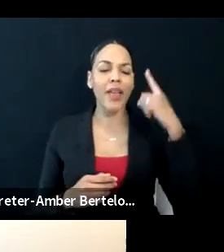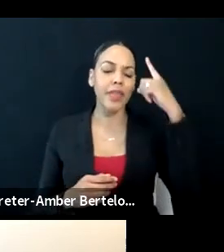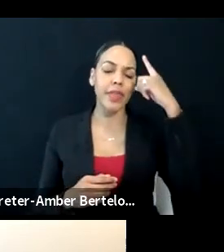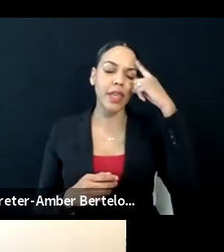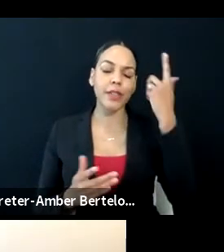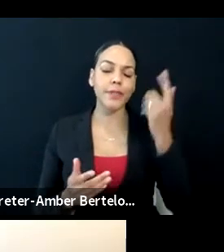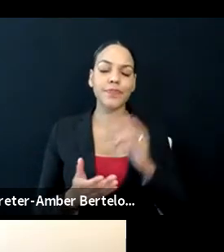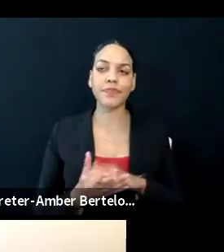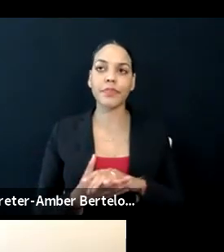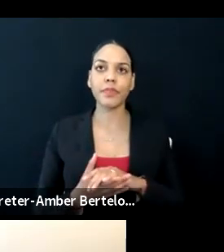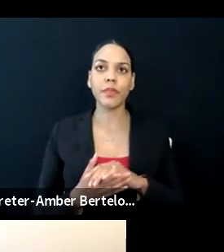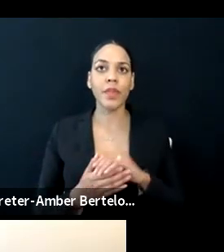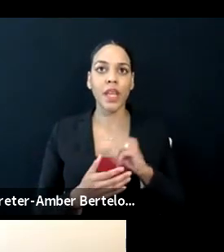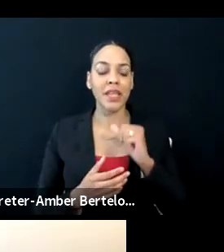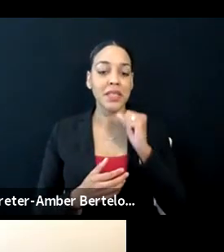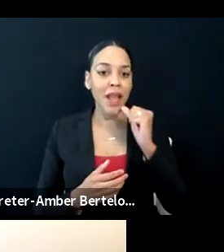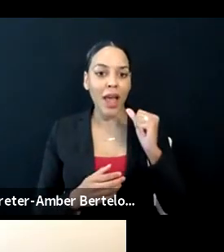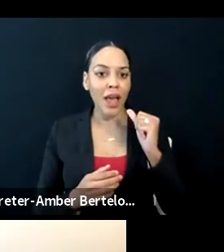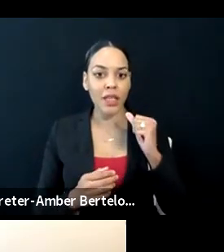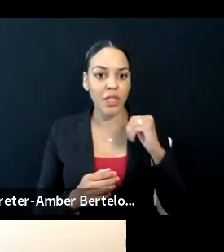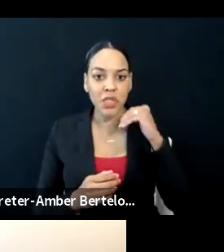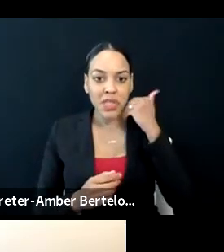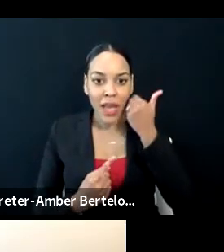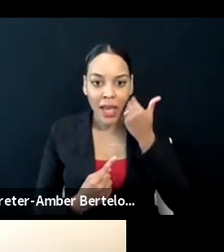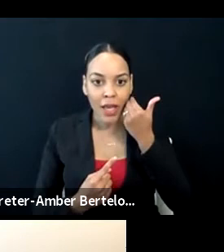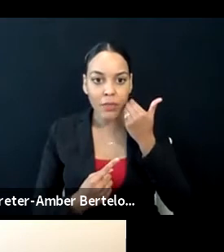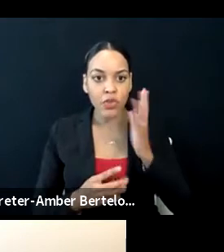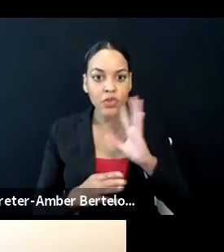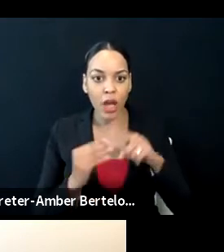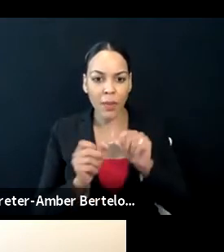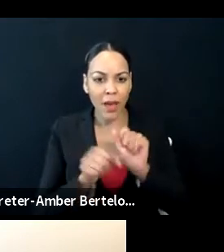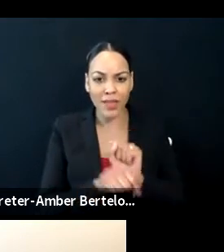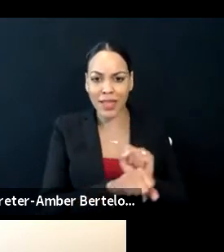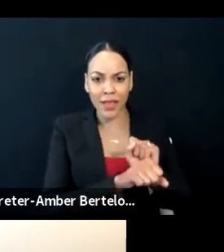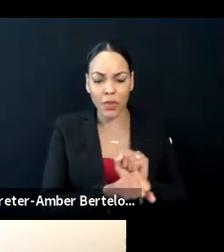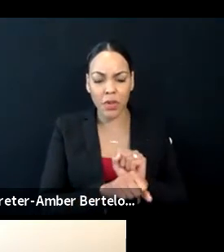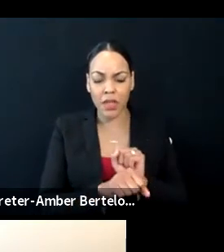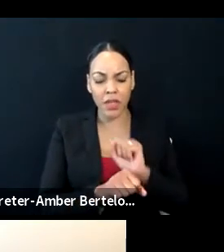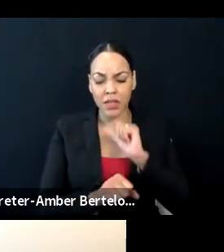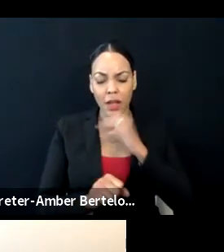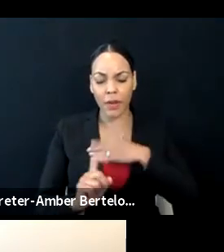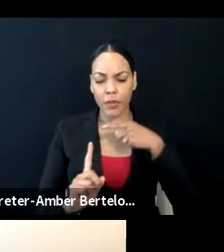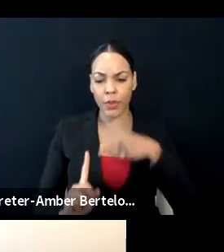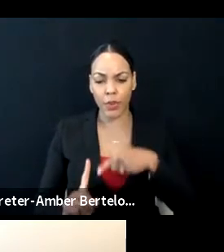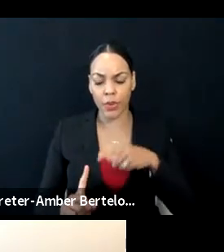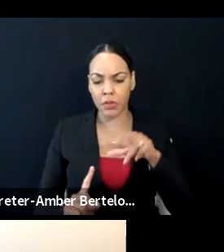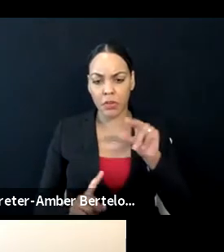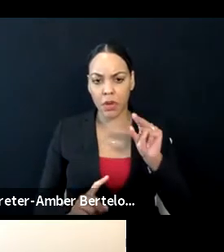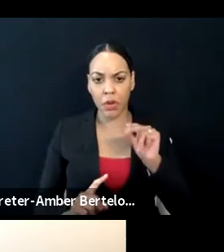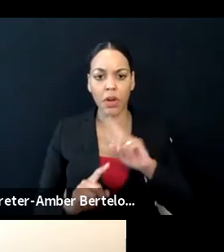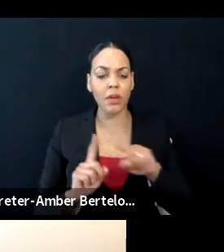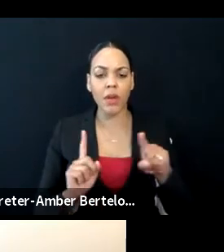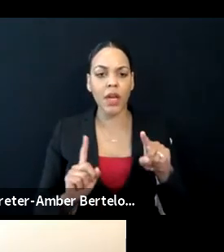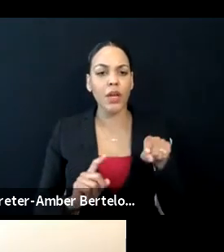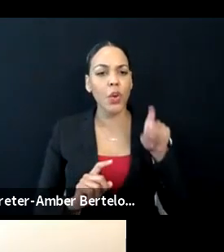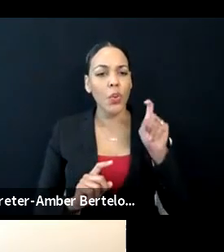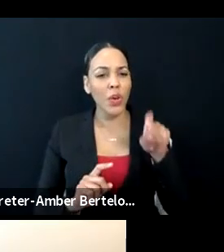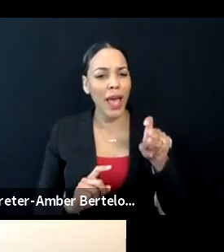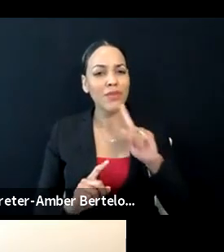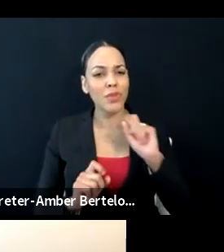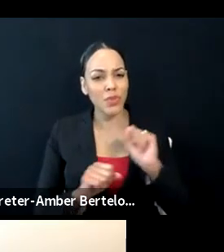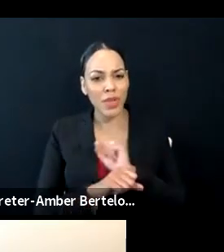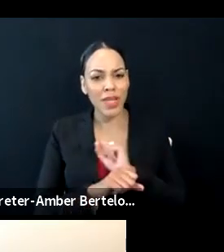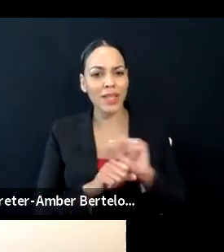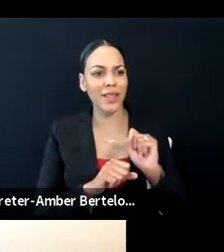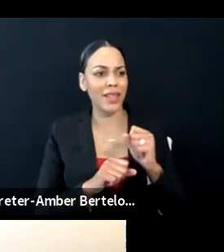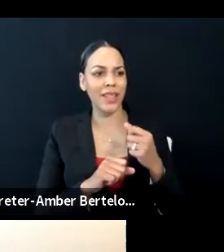it's not a shame, you know, to talk about slavery. I'm not saying that. I'm saying that we've got to get to the structures